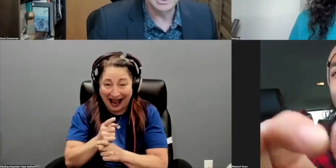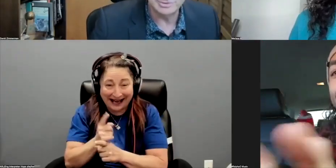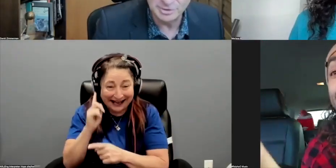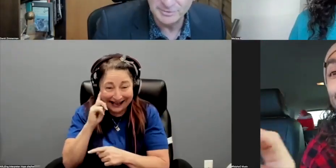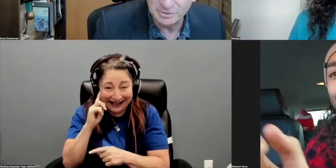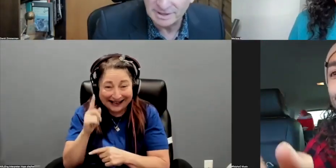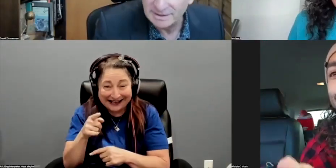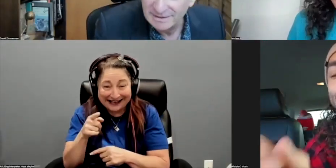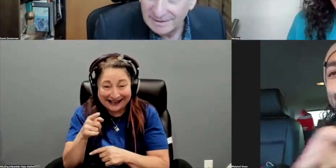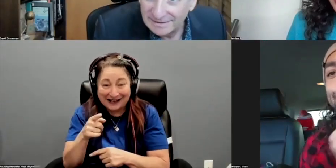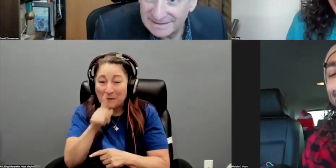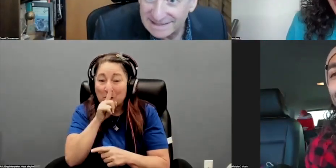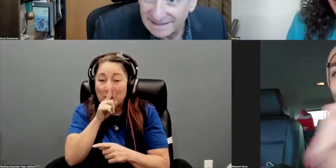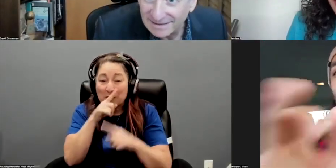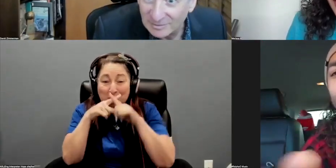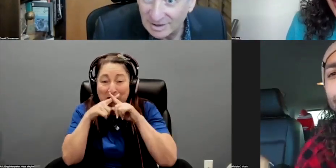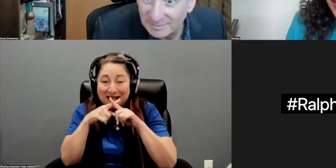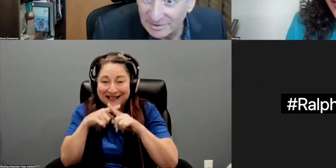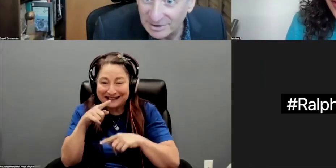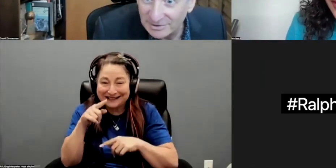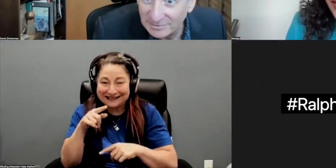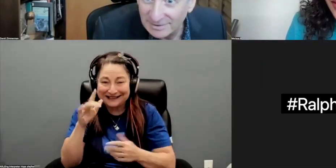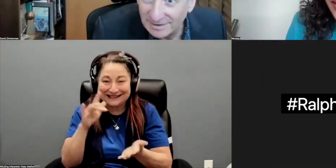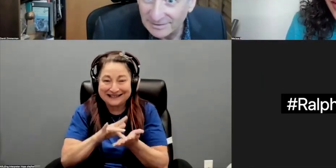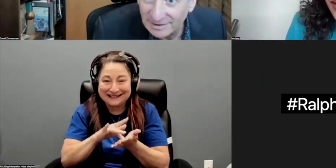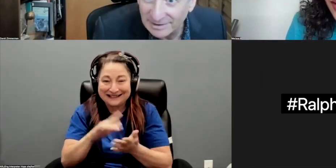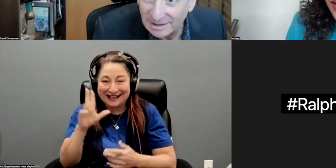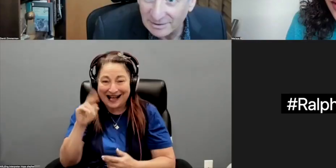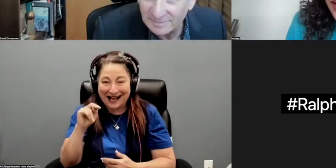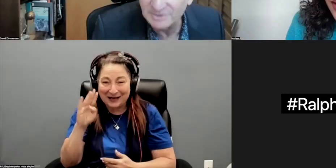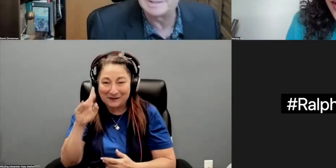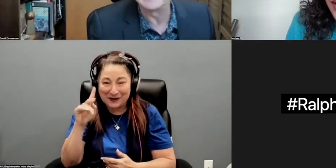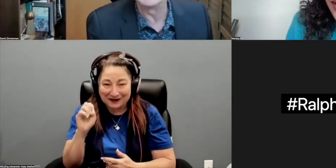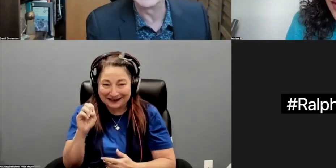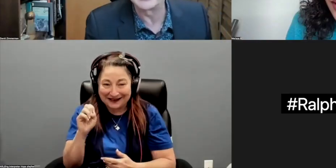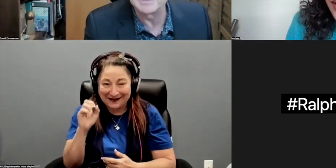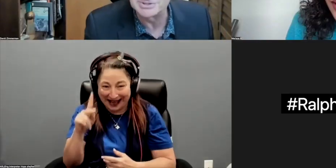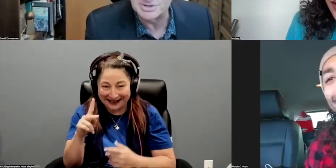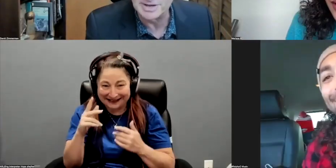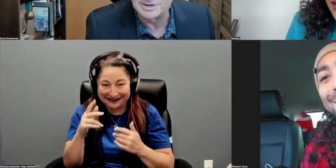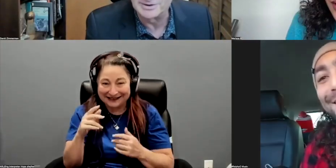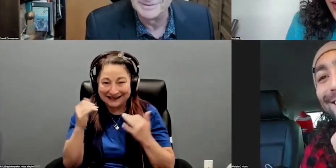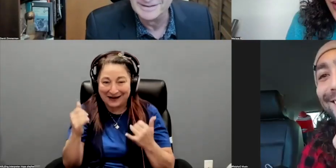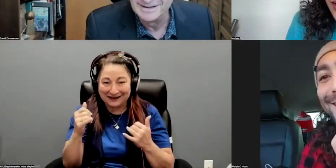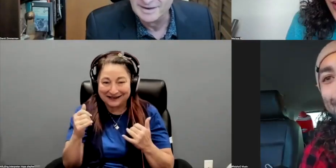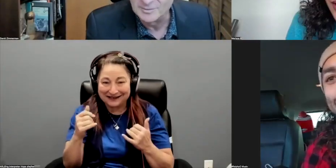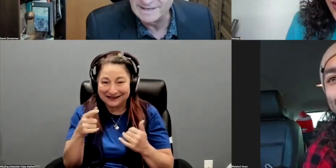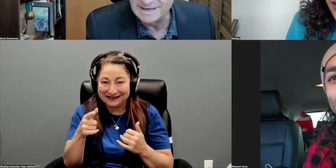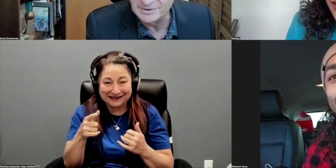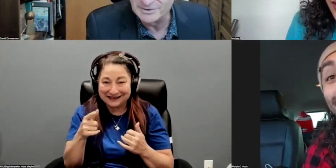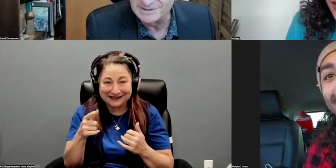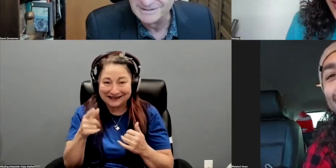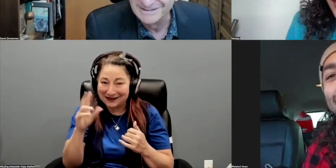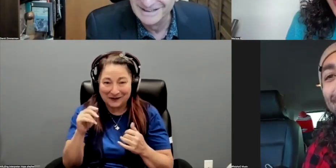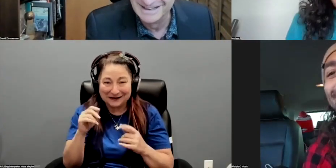Oop, you're muted. Let's see. We'll unmute you. There we go. Unmuted. But now your picture's. There we go. Wait,